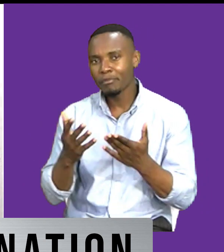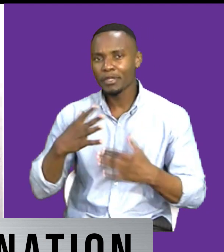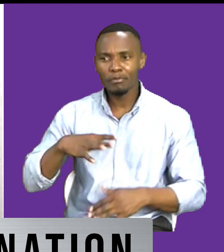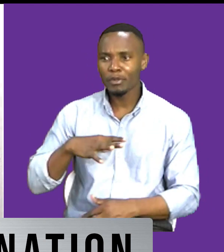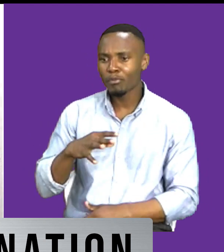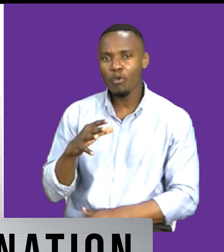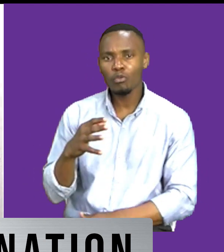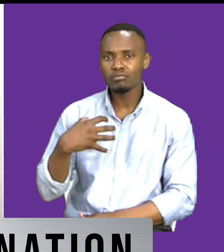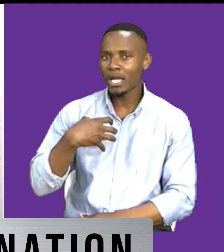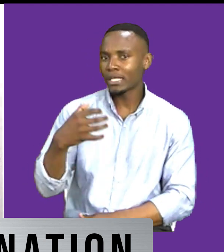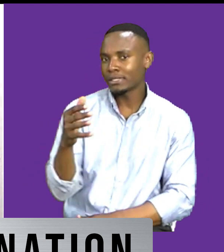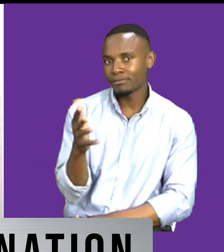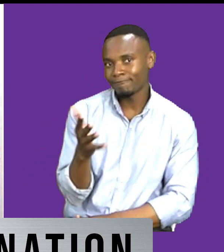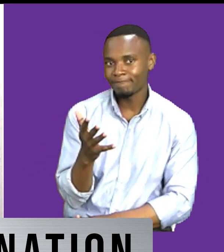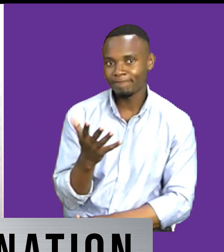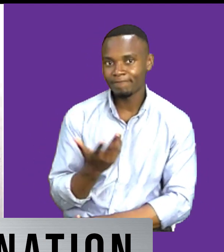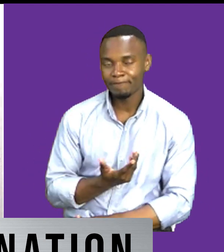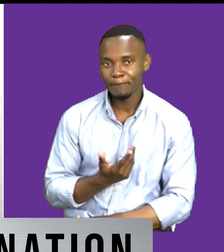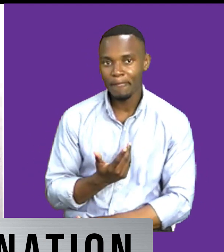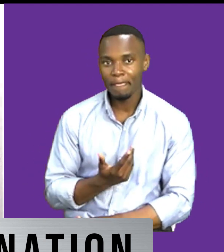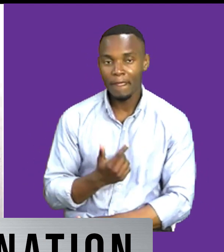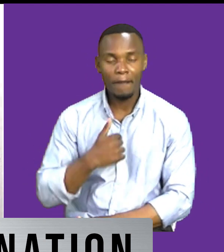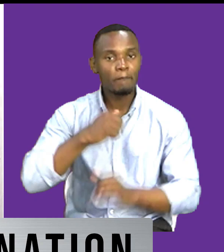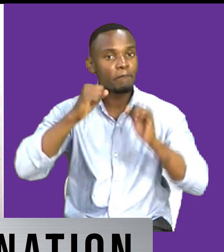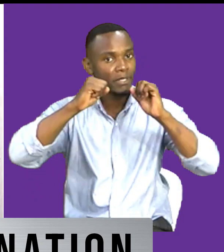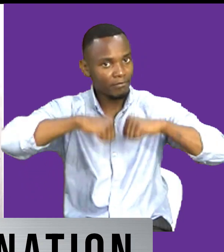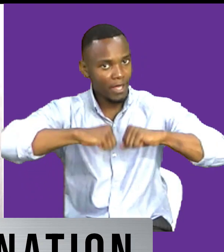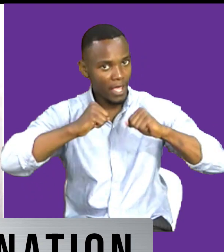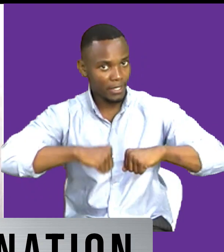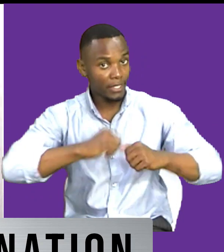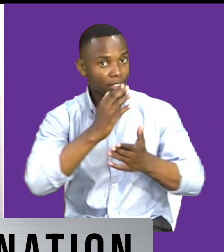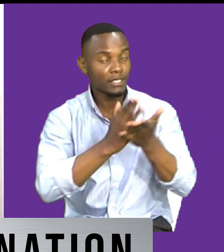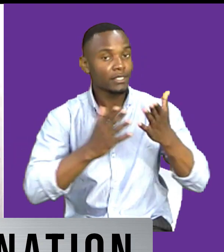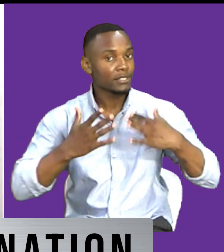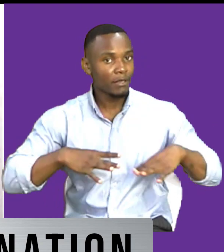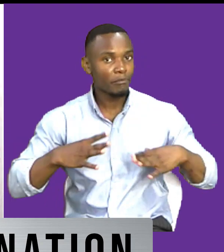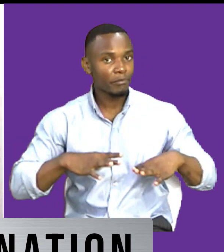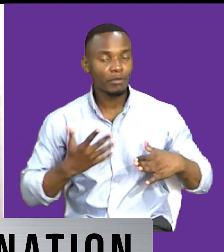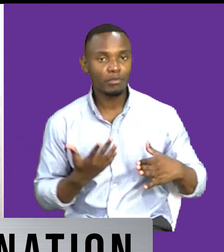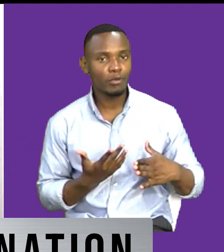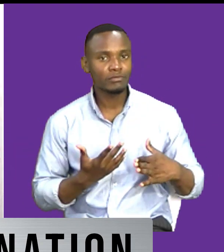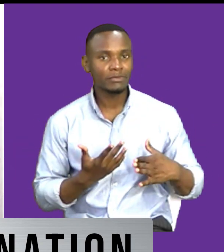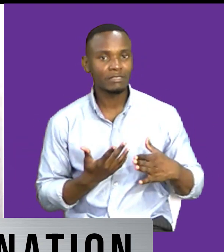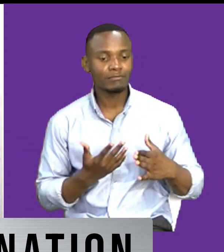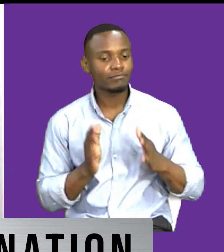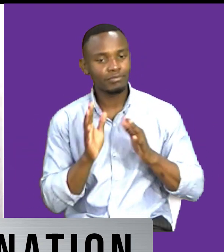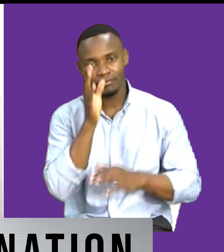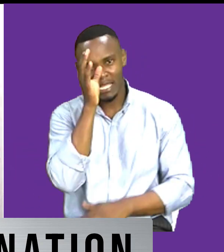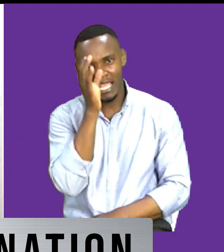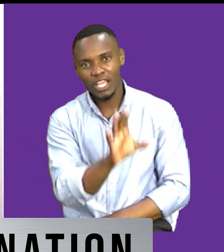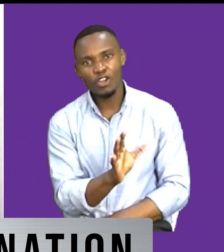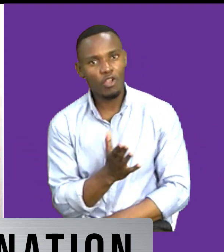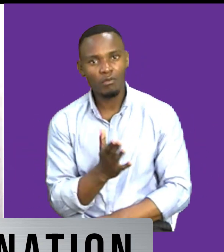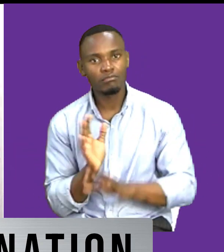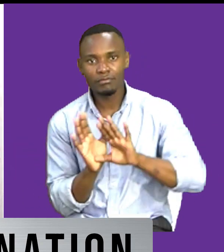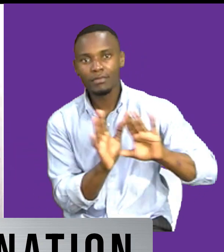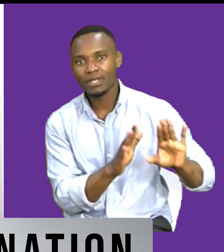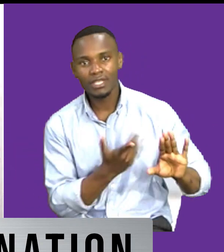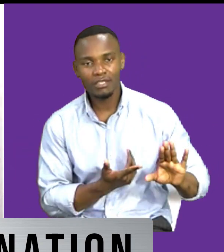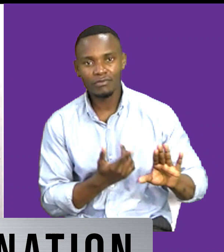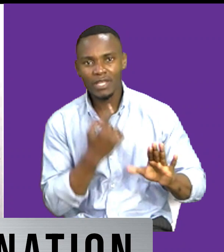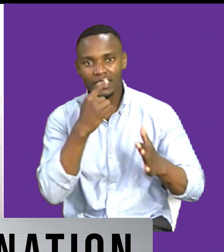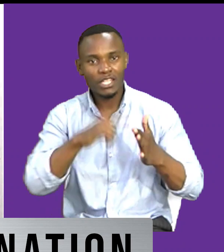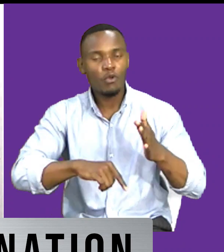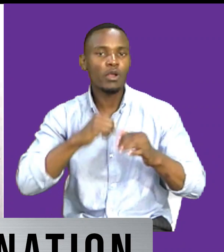It's possible. I agree with you. There's a number of people who basically just become apathetic and say that this thing doesn't